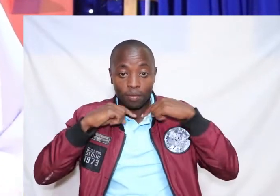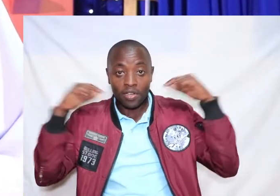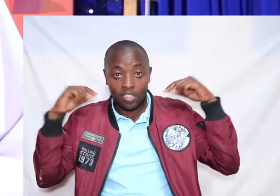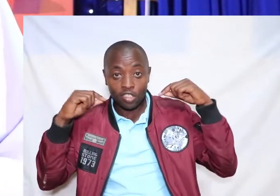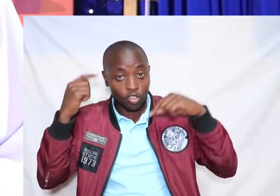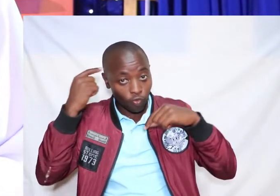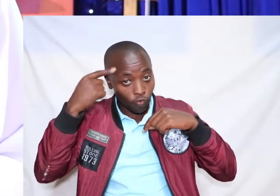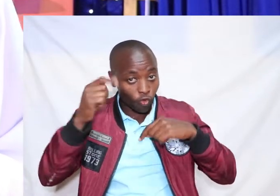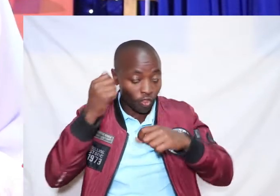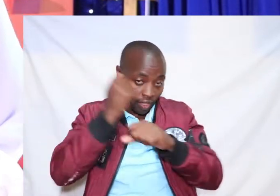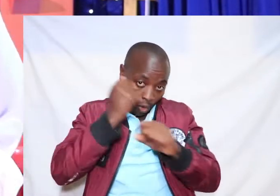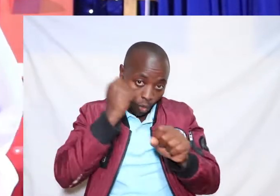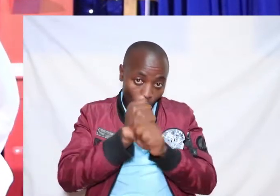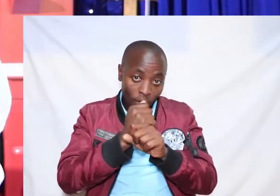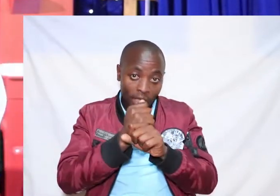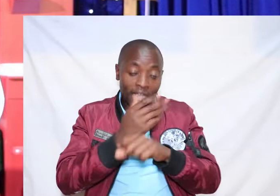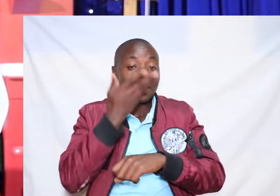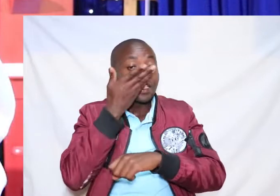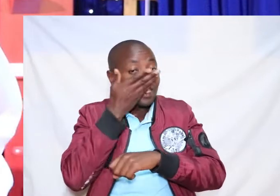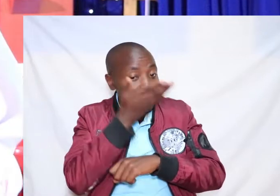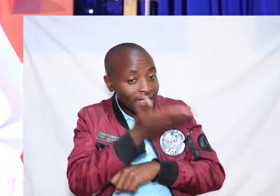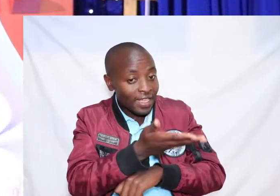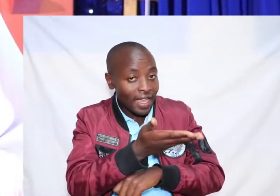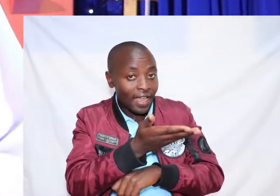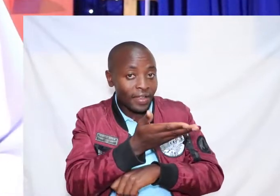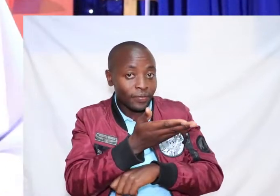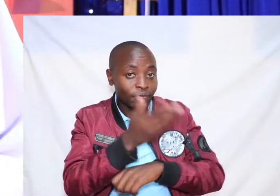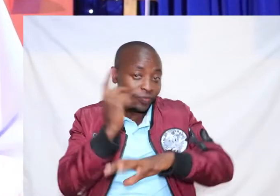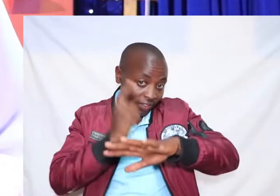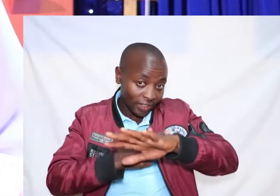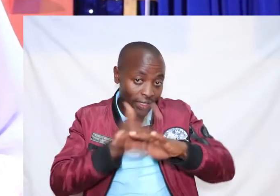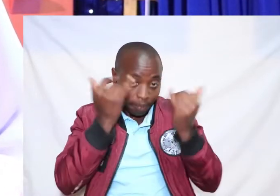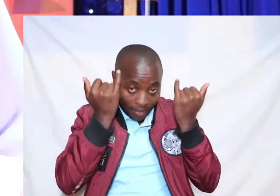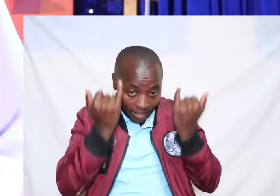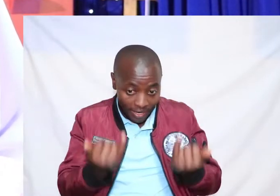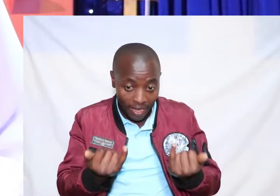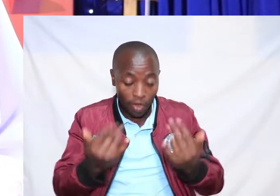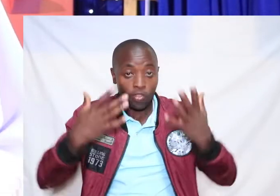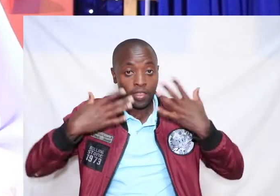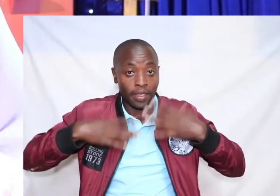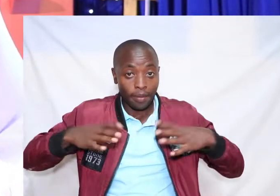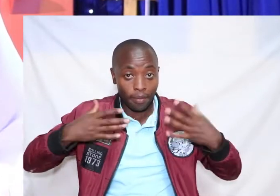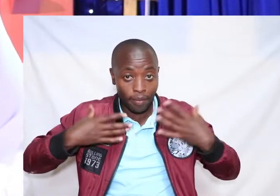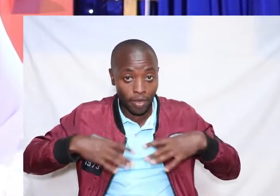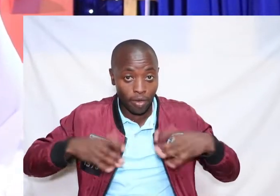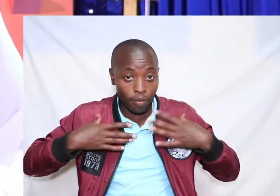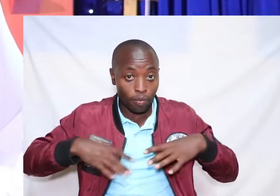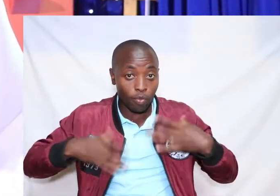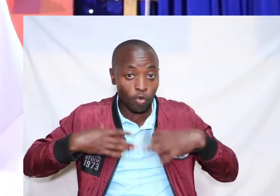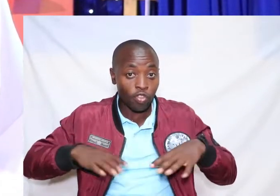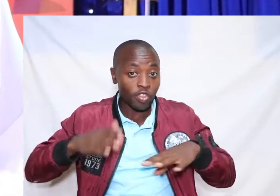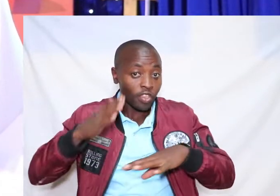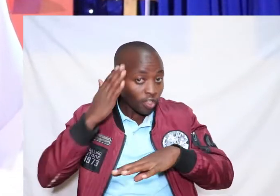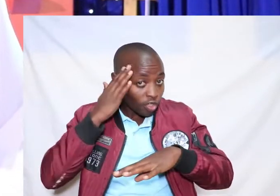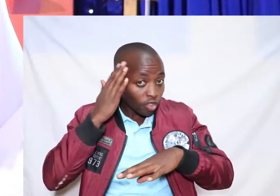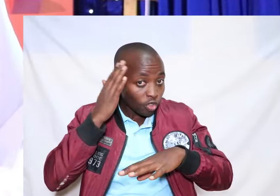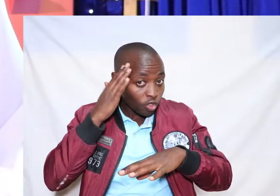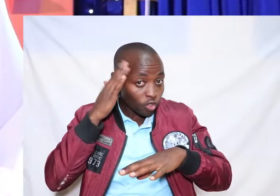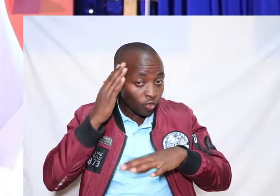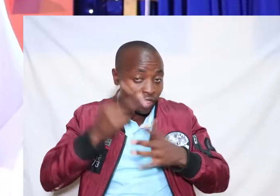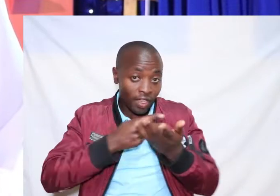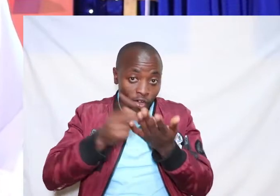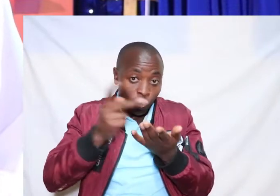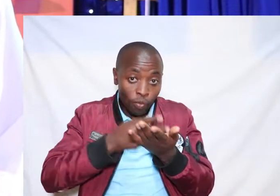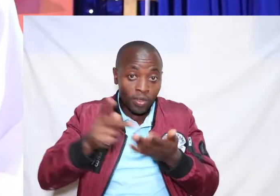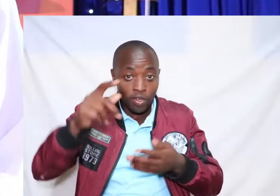their support. Here, at this time, the people, despite the high taxes they